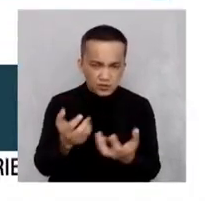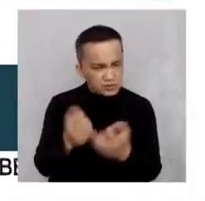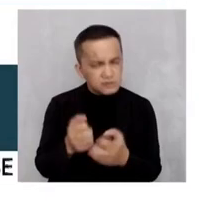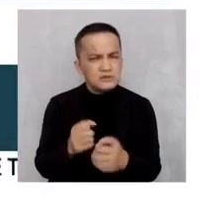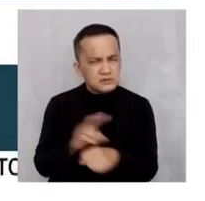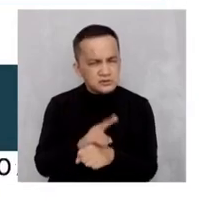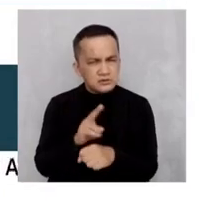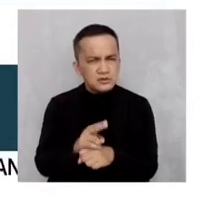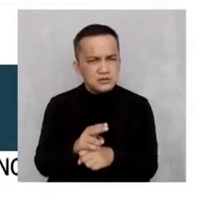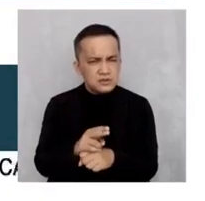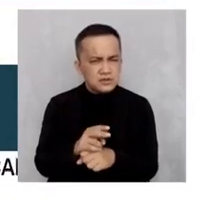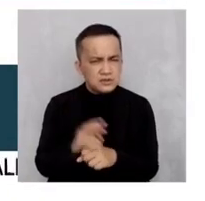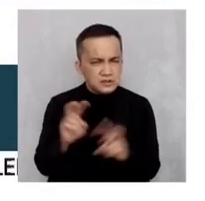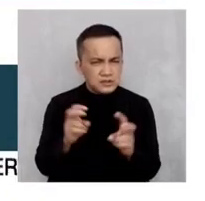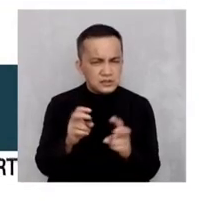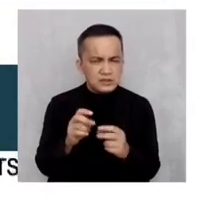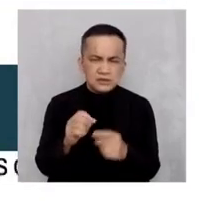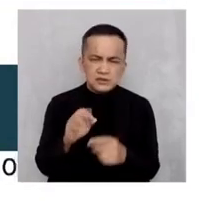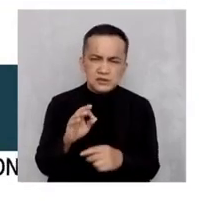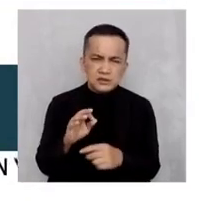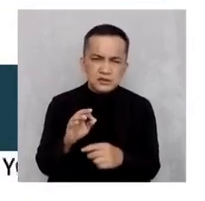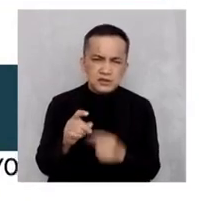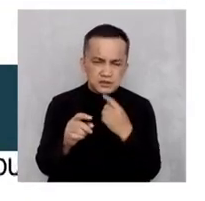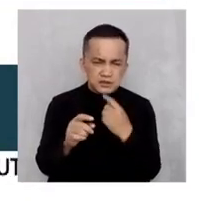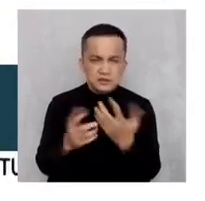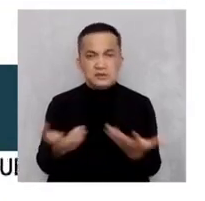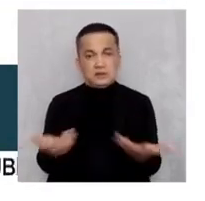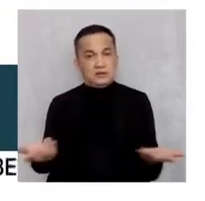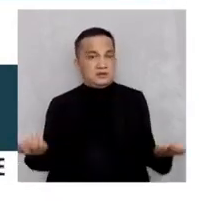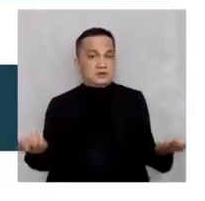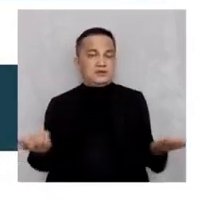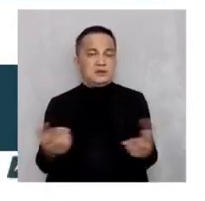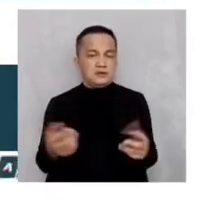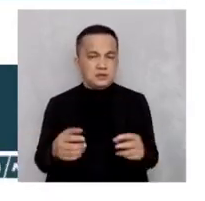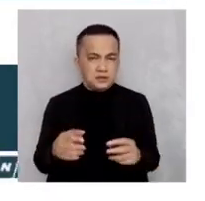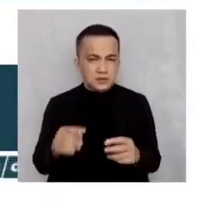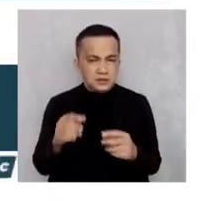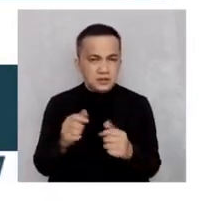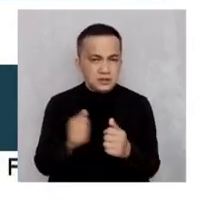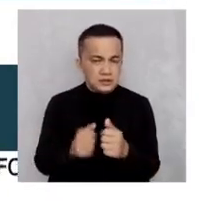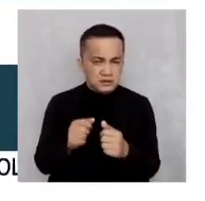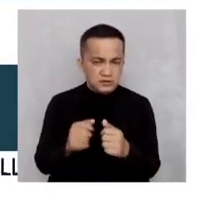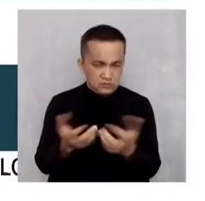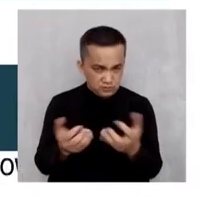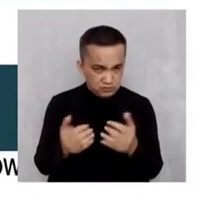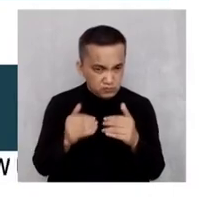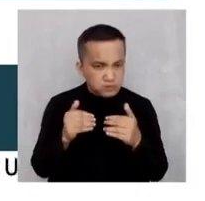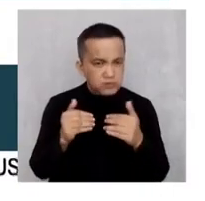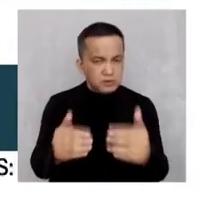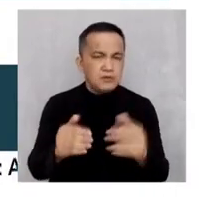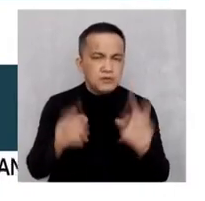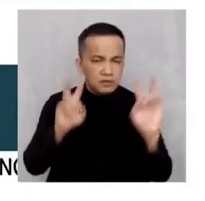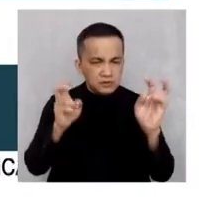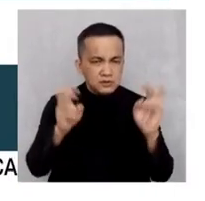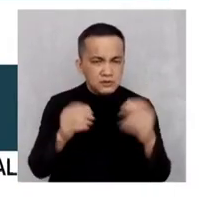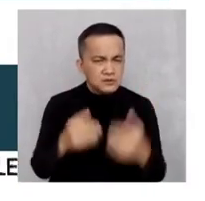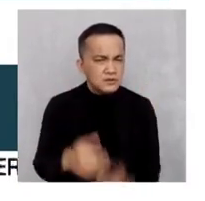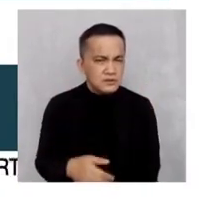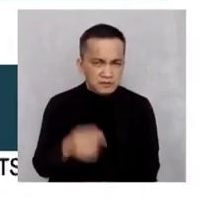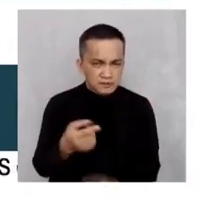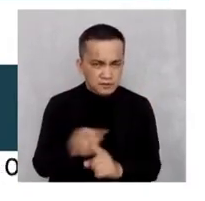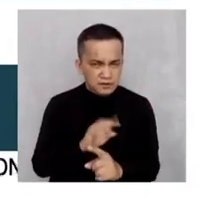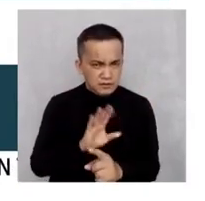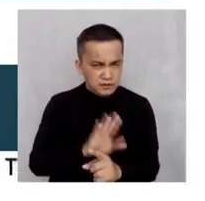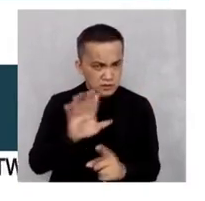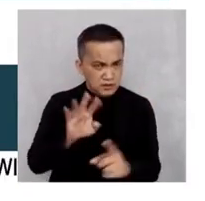if they're functioning above the noise. I mean, I guess that's one way to move on from the controversy, but from your